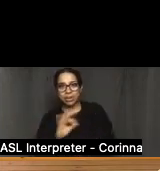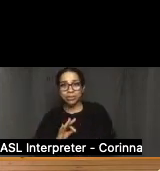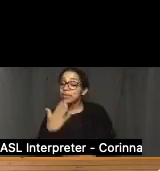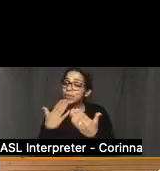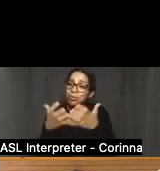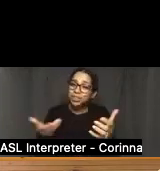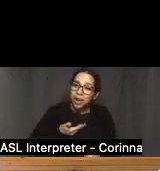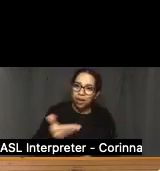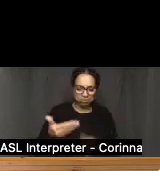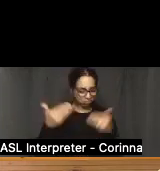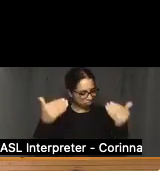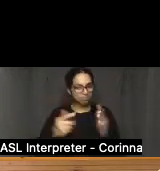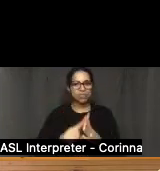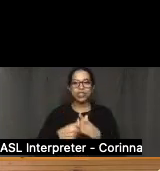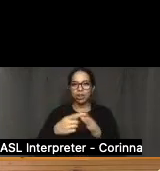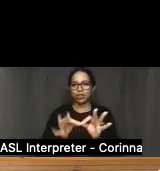start the interpretation channels now.